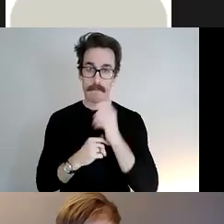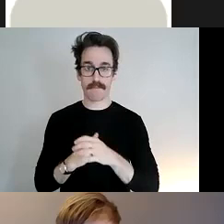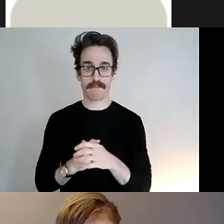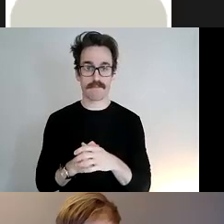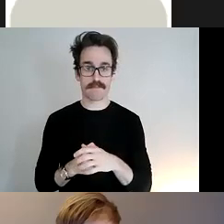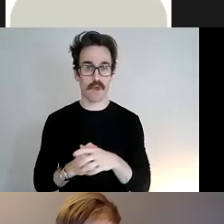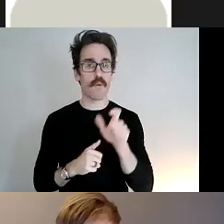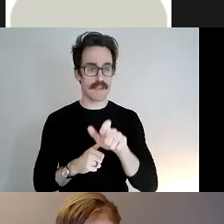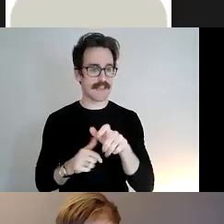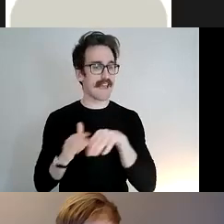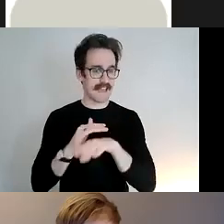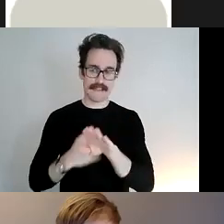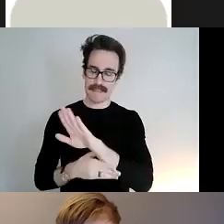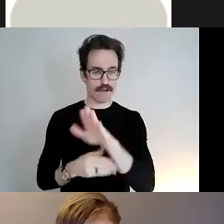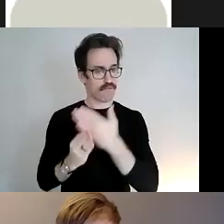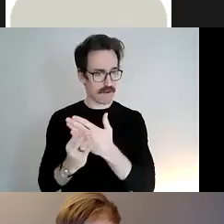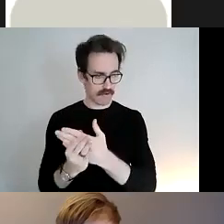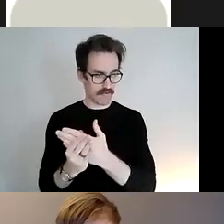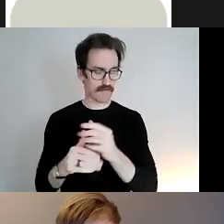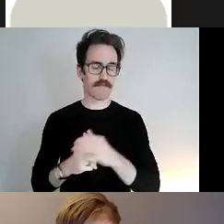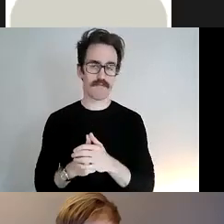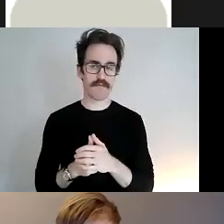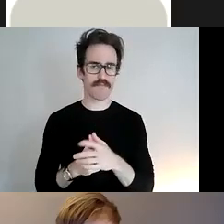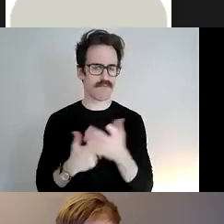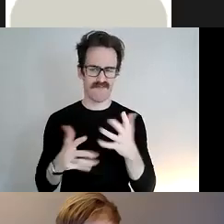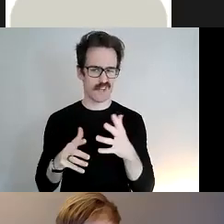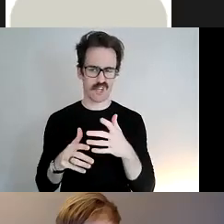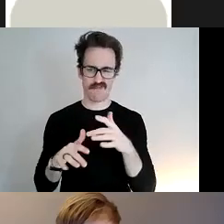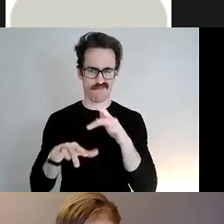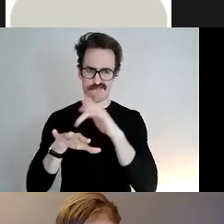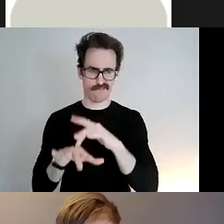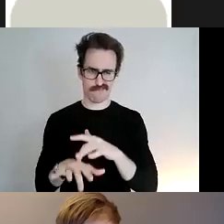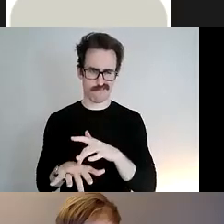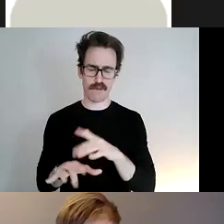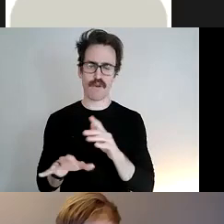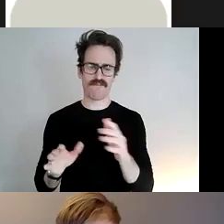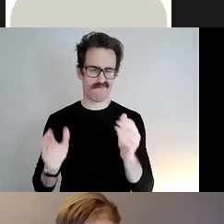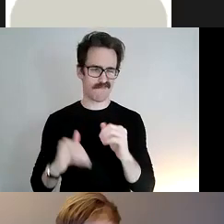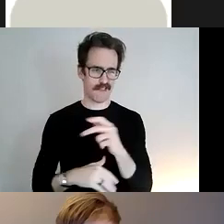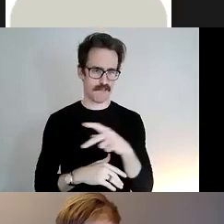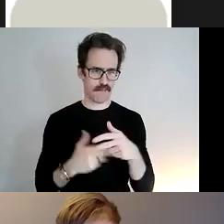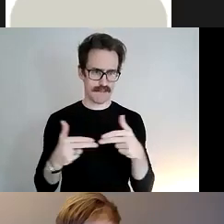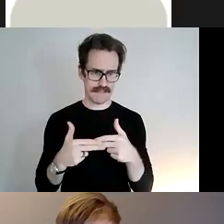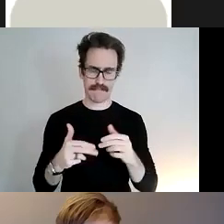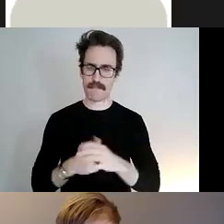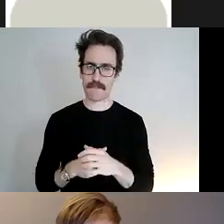records. And we talked about most of this, so we'll move on to the next slide.